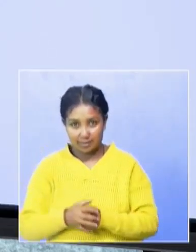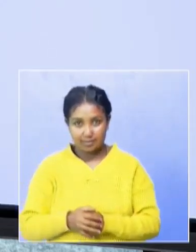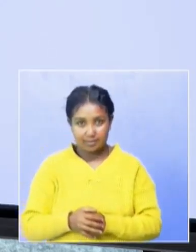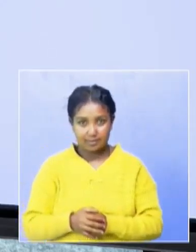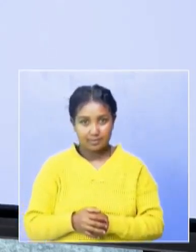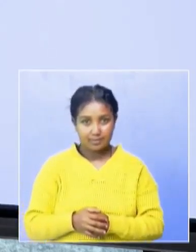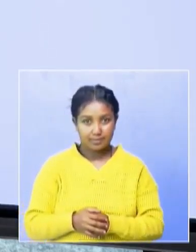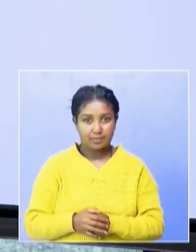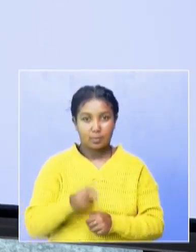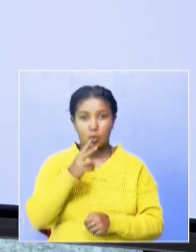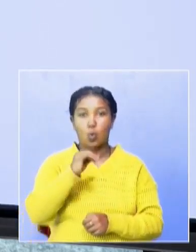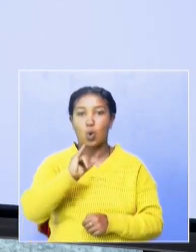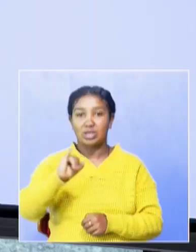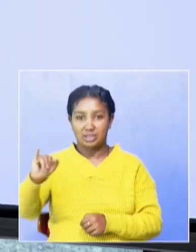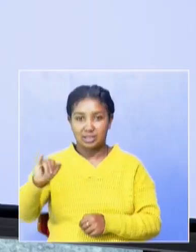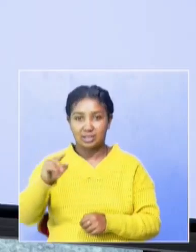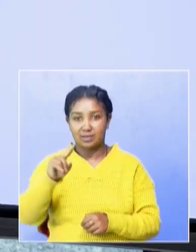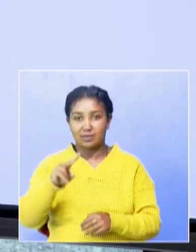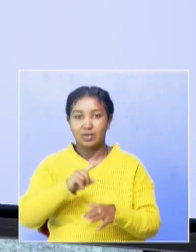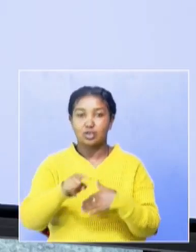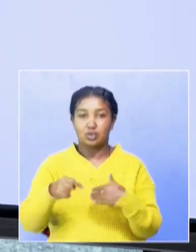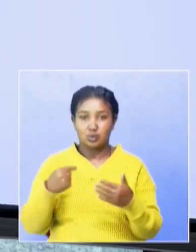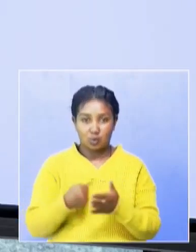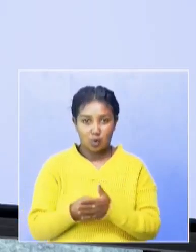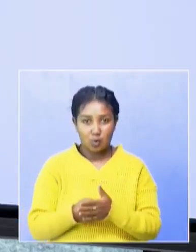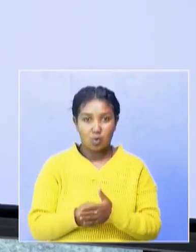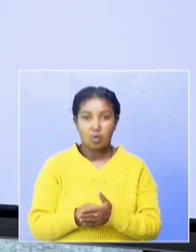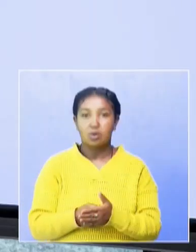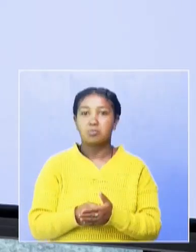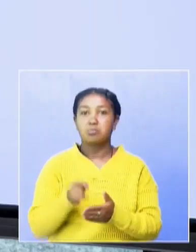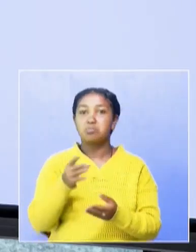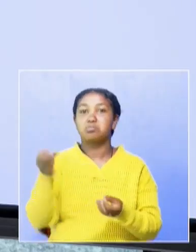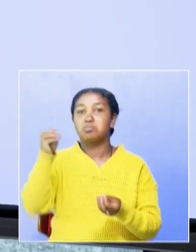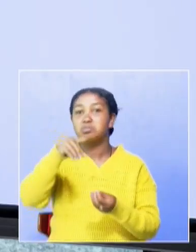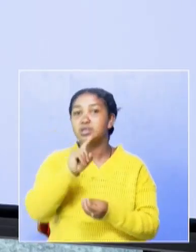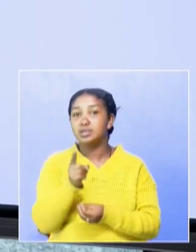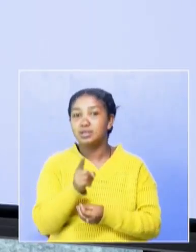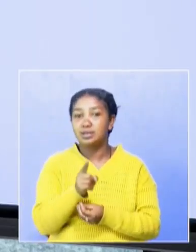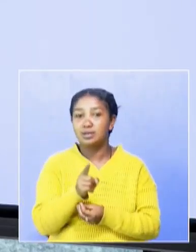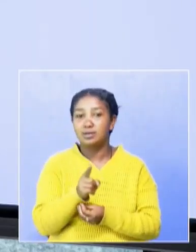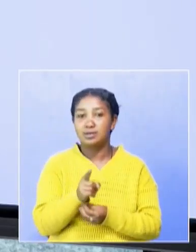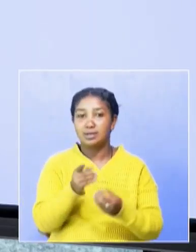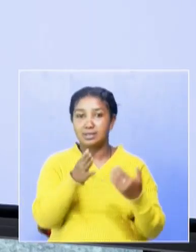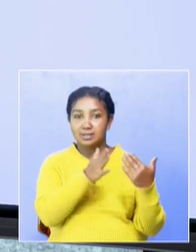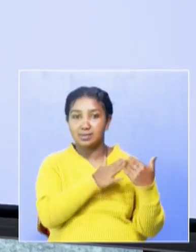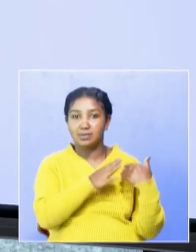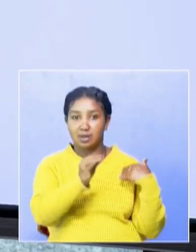Okay? Watching TV. So, what could be added here? Here is